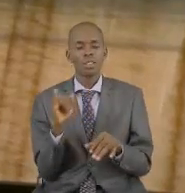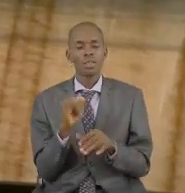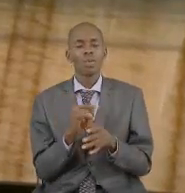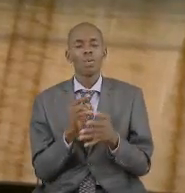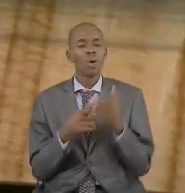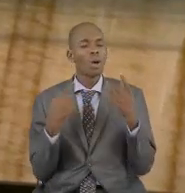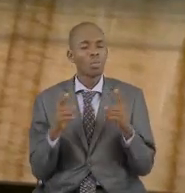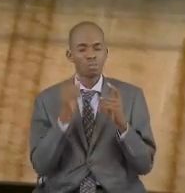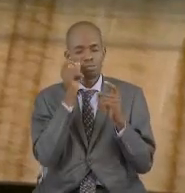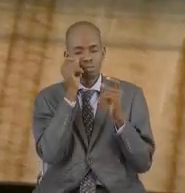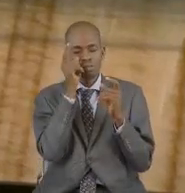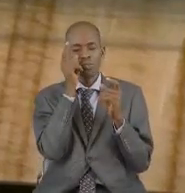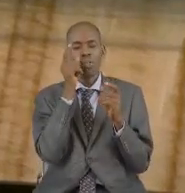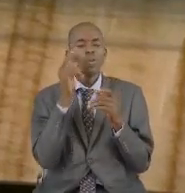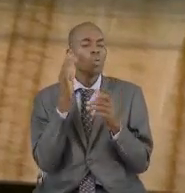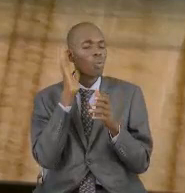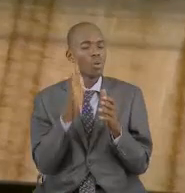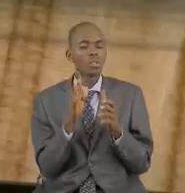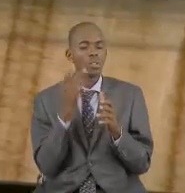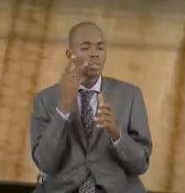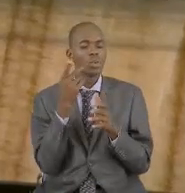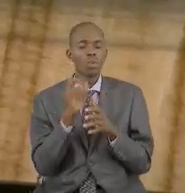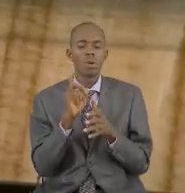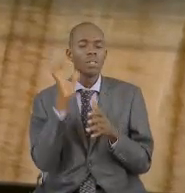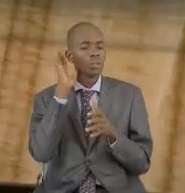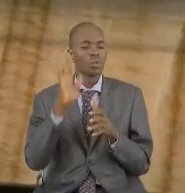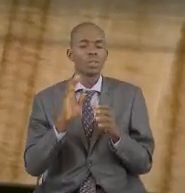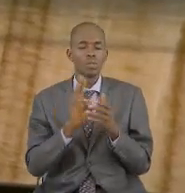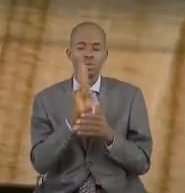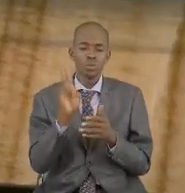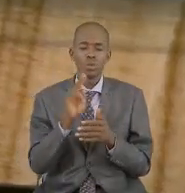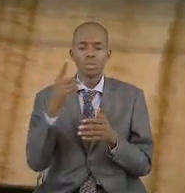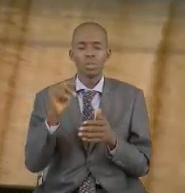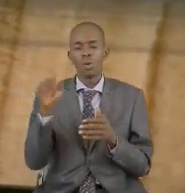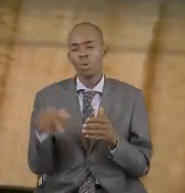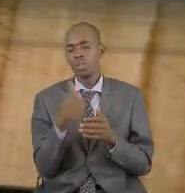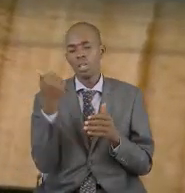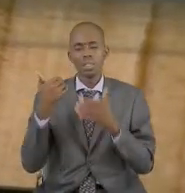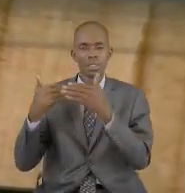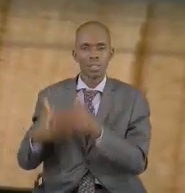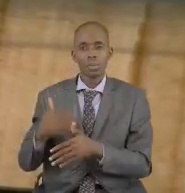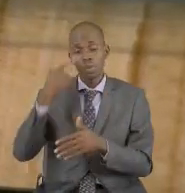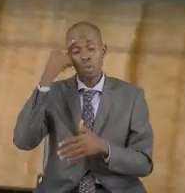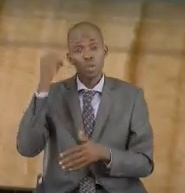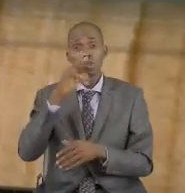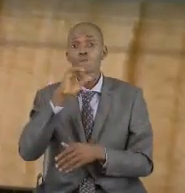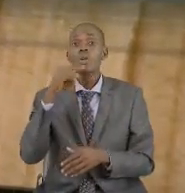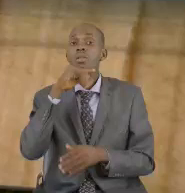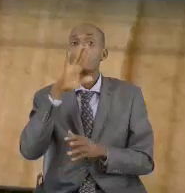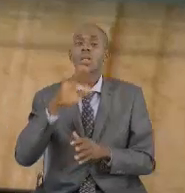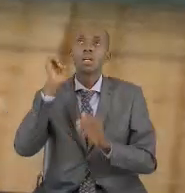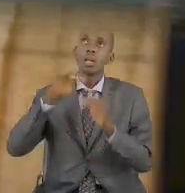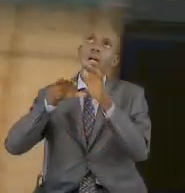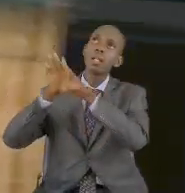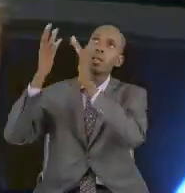to spend eternity? On the other side, because no liar gets to heaven. But